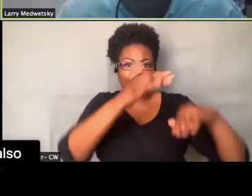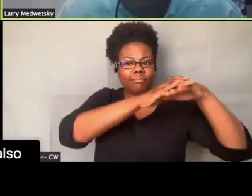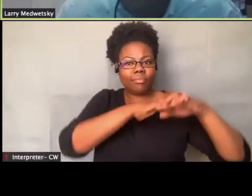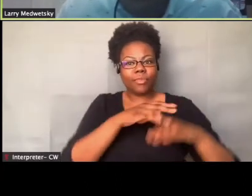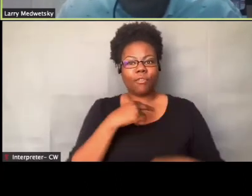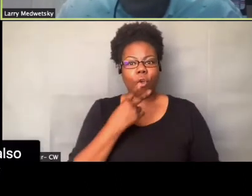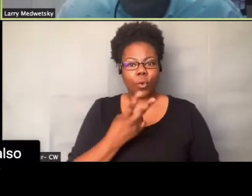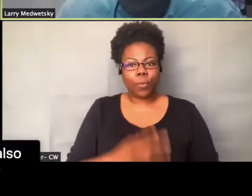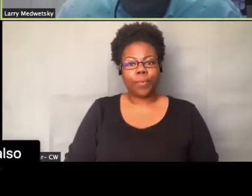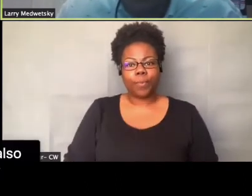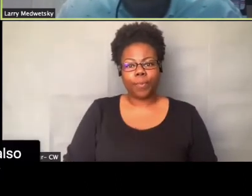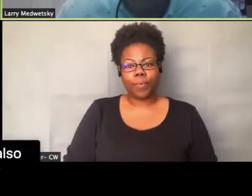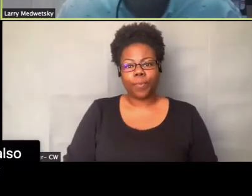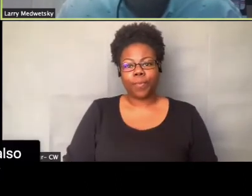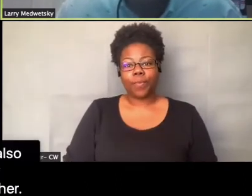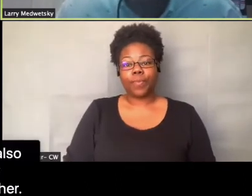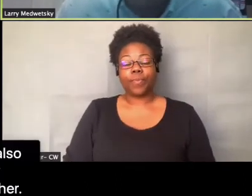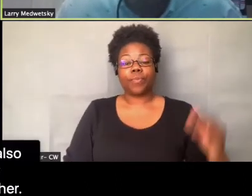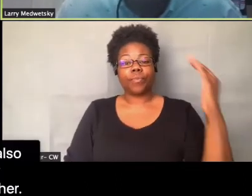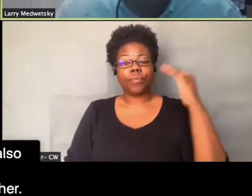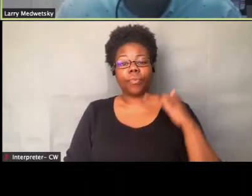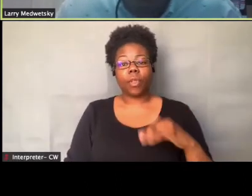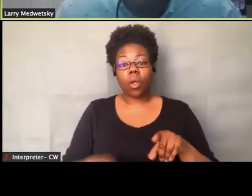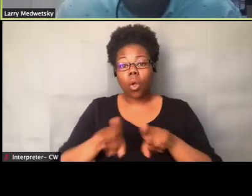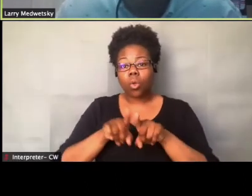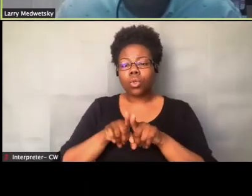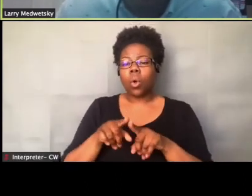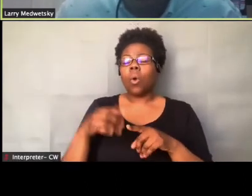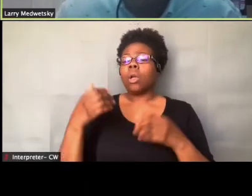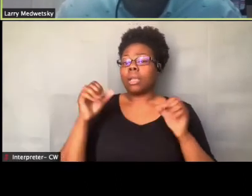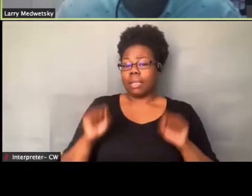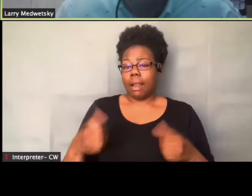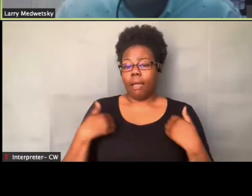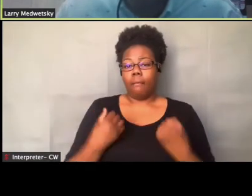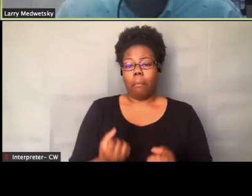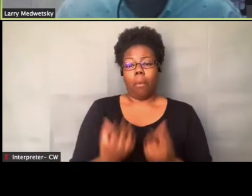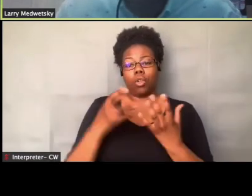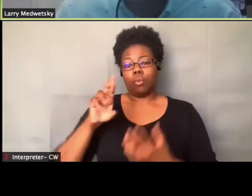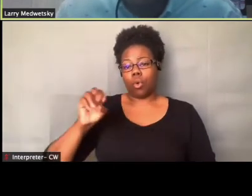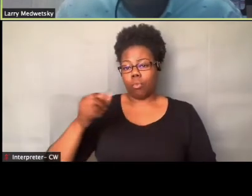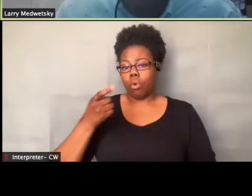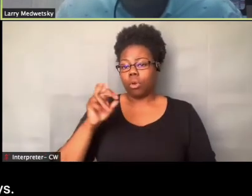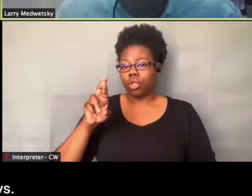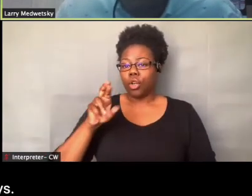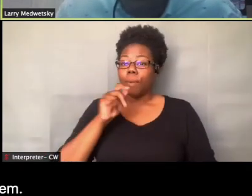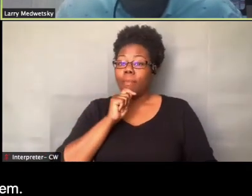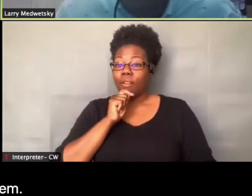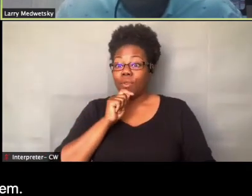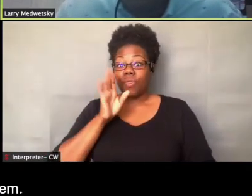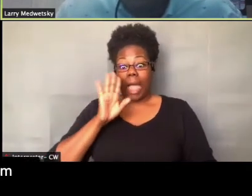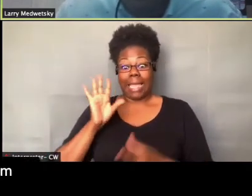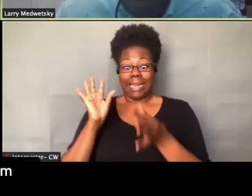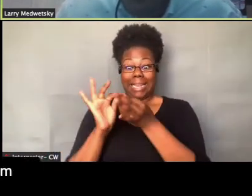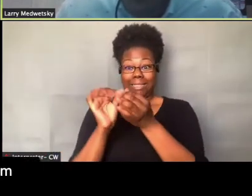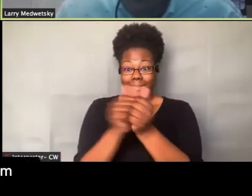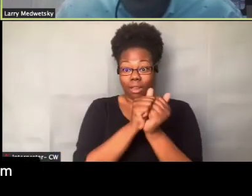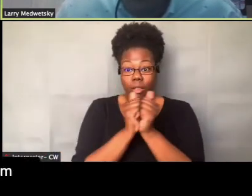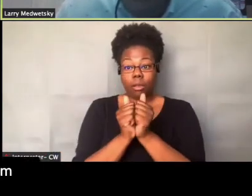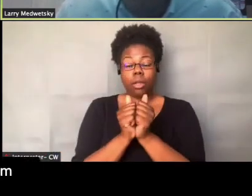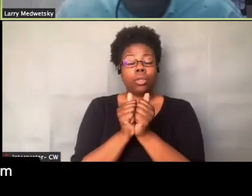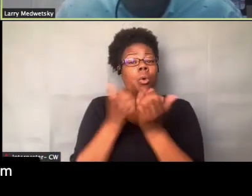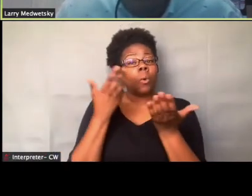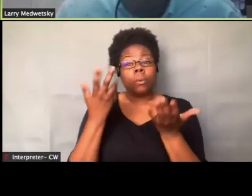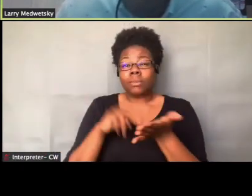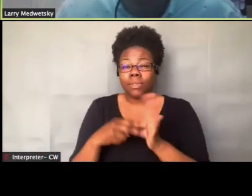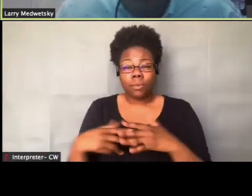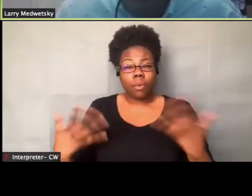radio microphones that can link together. So that means regardless of which radio system microphone you use, you can